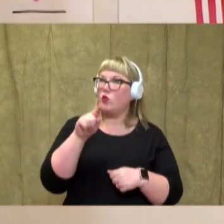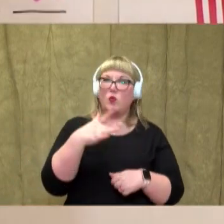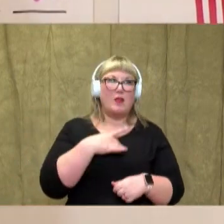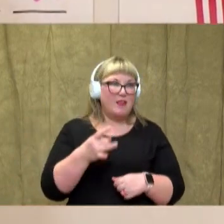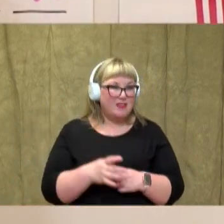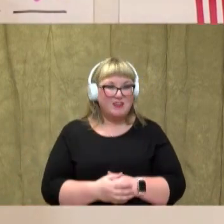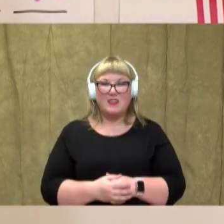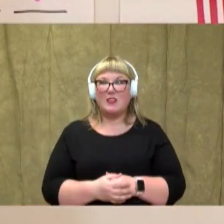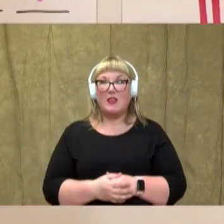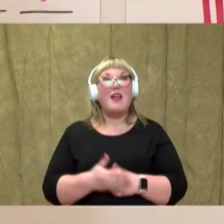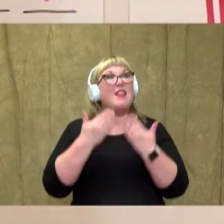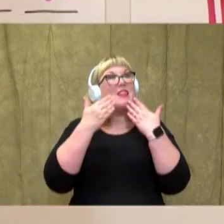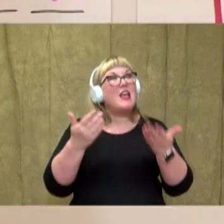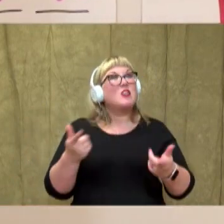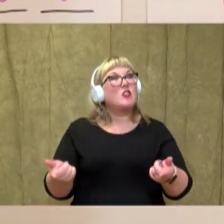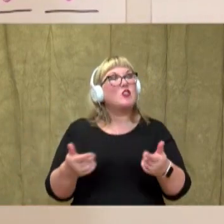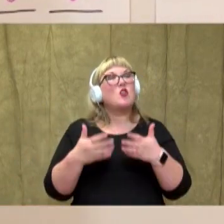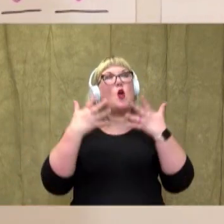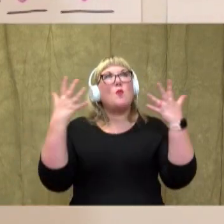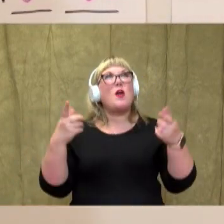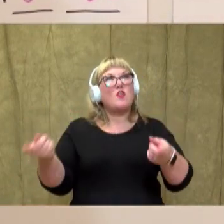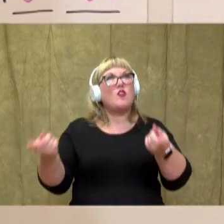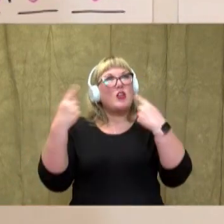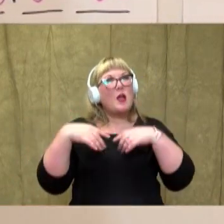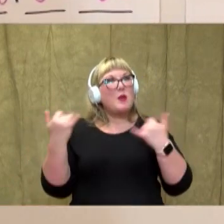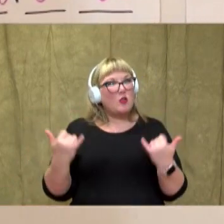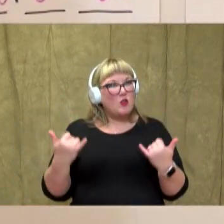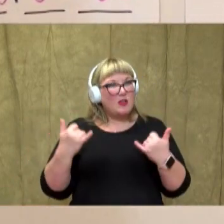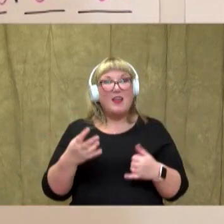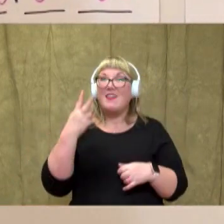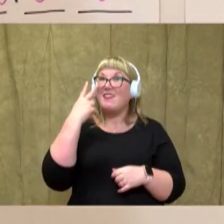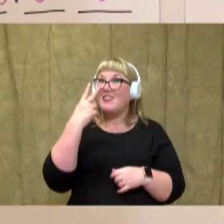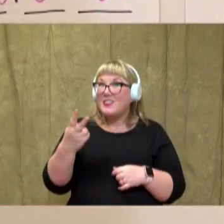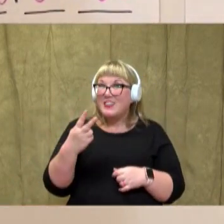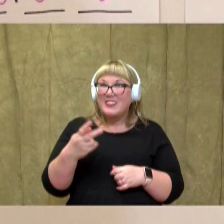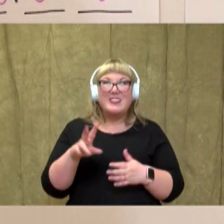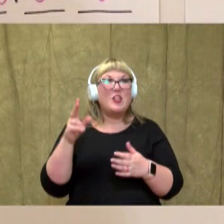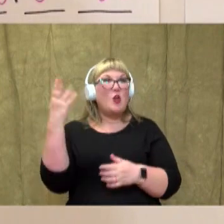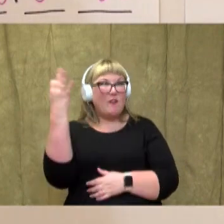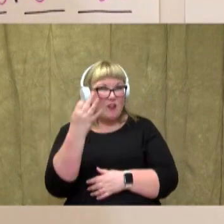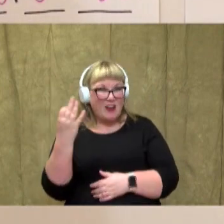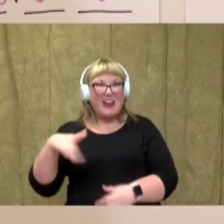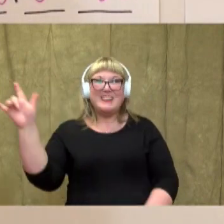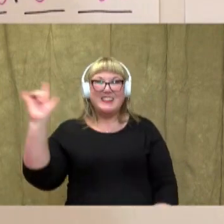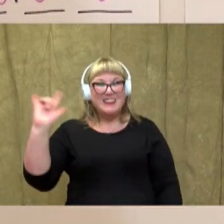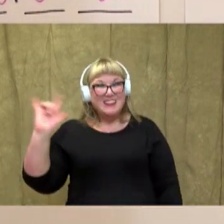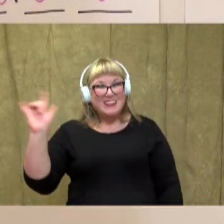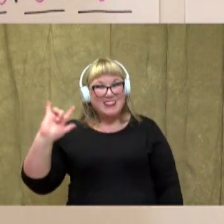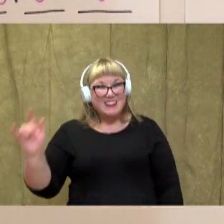Thank you so much for joining us today, and I look forward to seeing you and working with you on Friday.